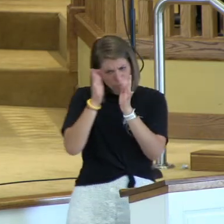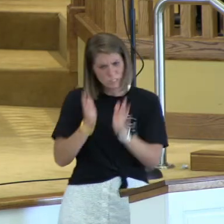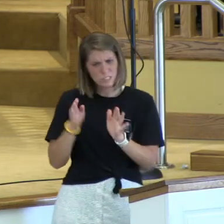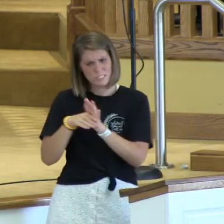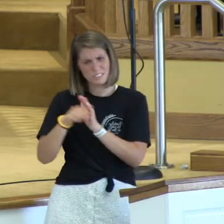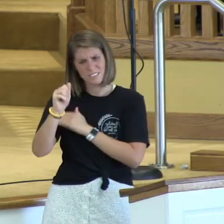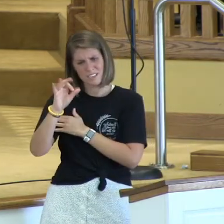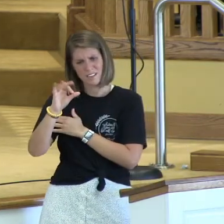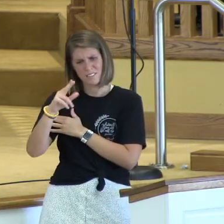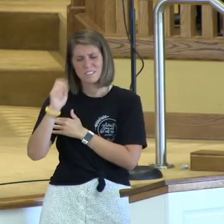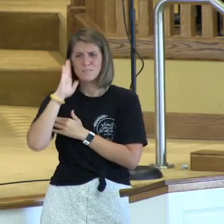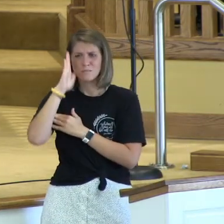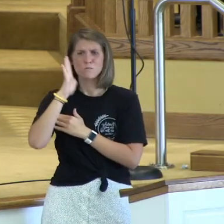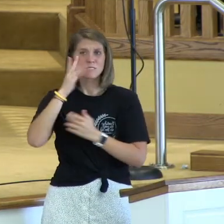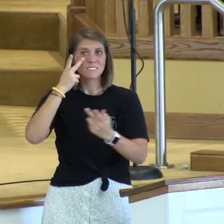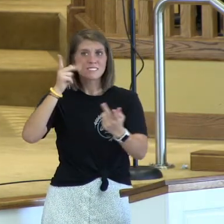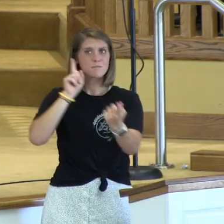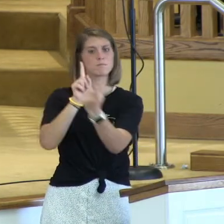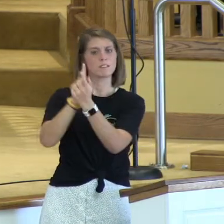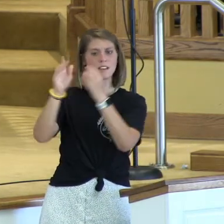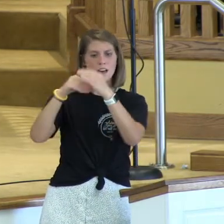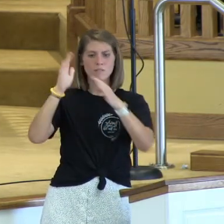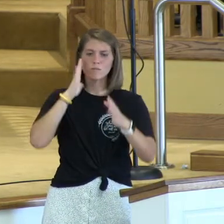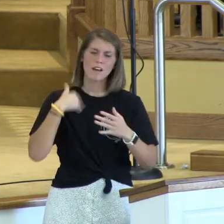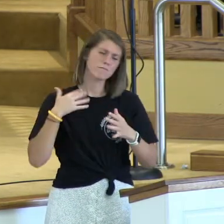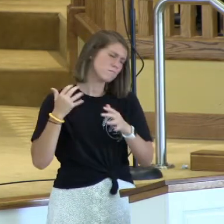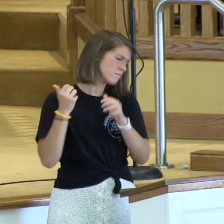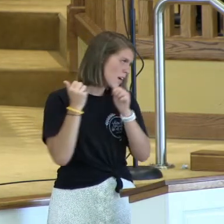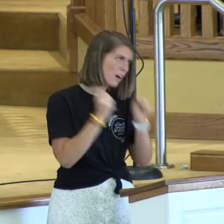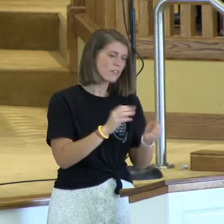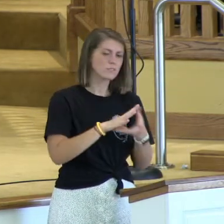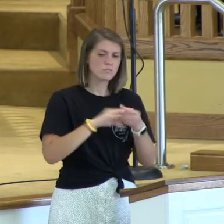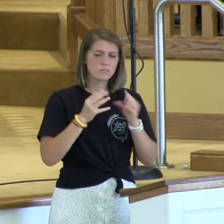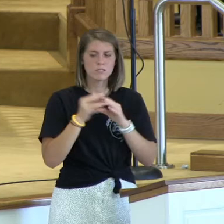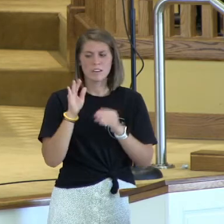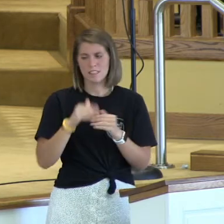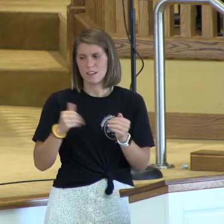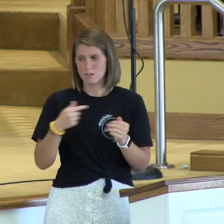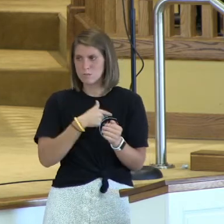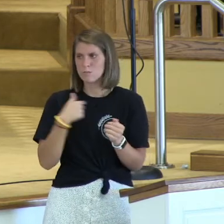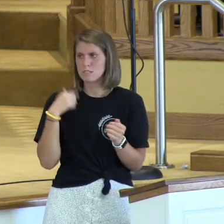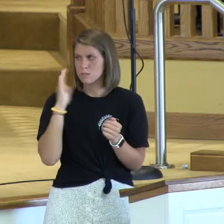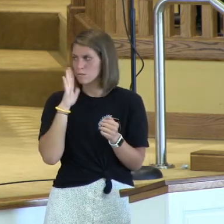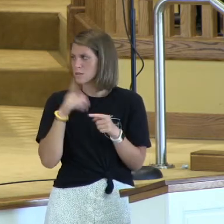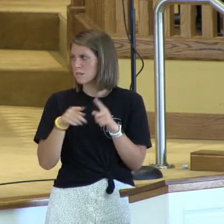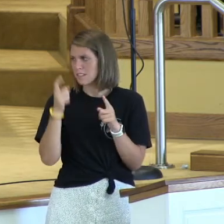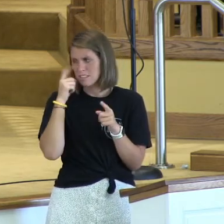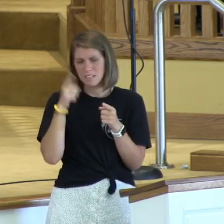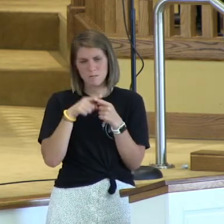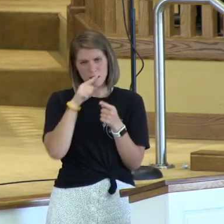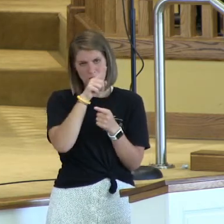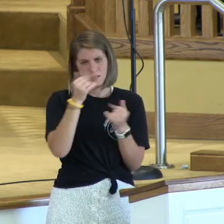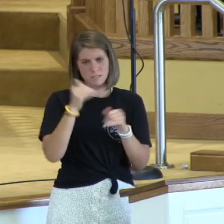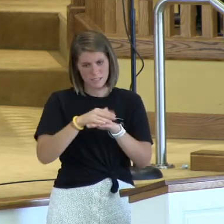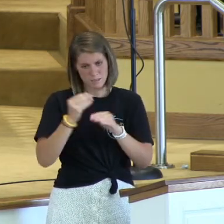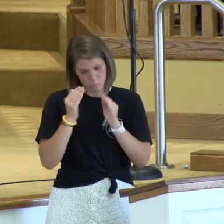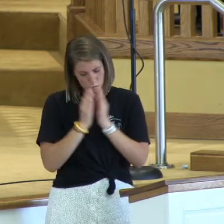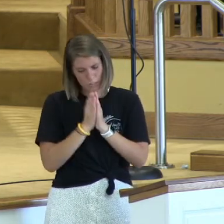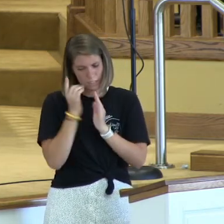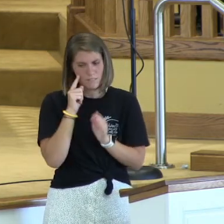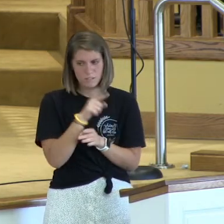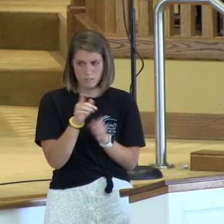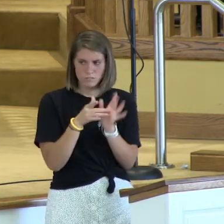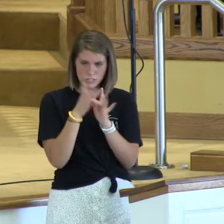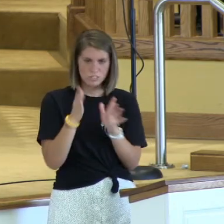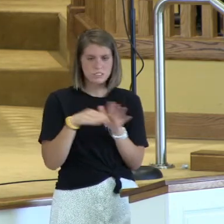see them in heaven someday, and they'll have a lot more powerful story to tell than we will. But let's think about them tonight and pray for them.